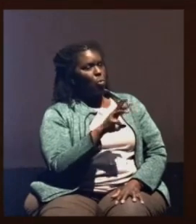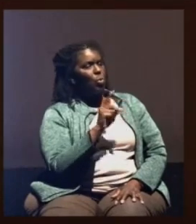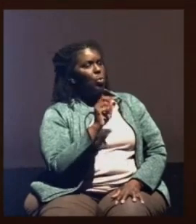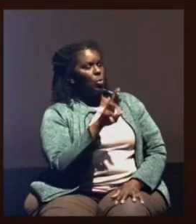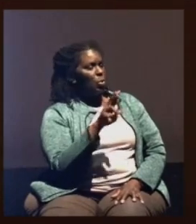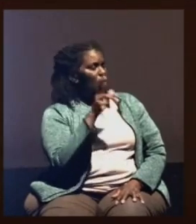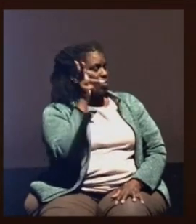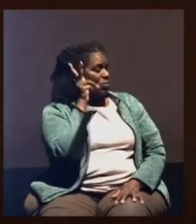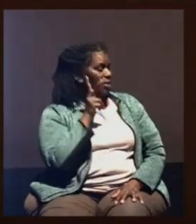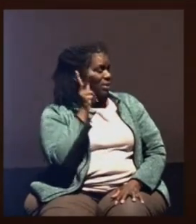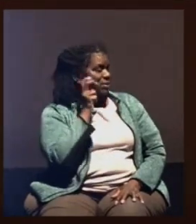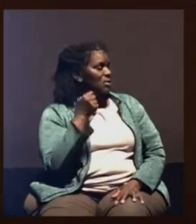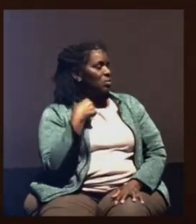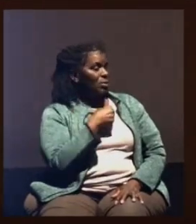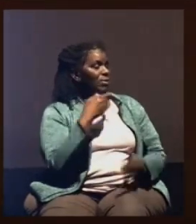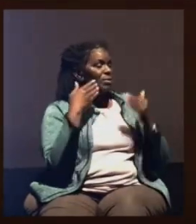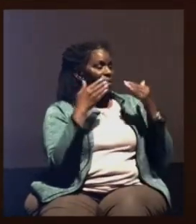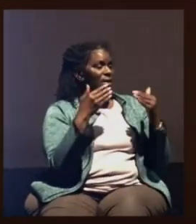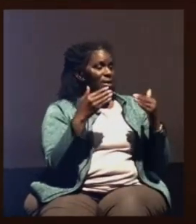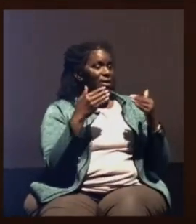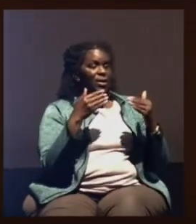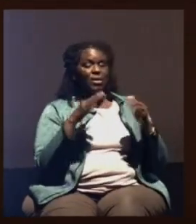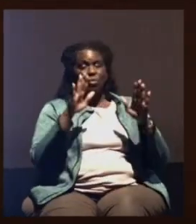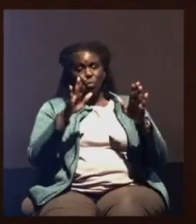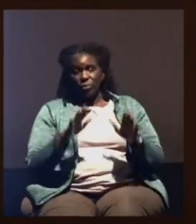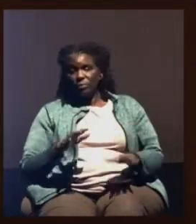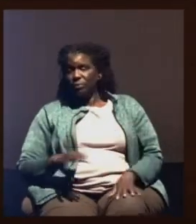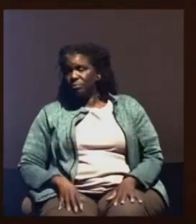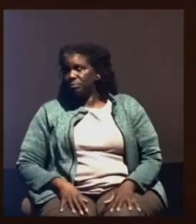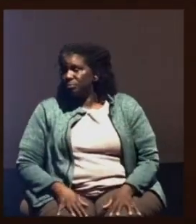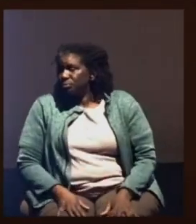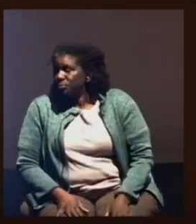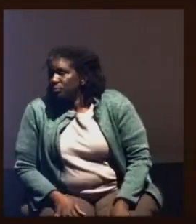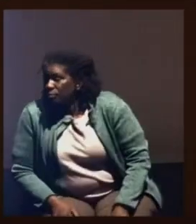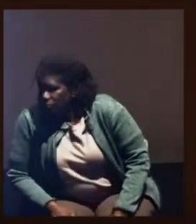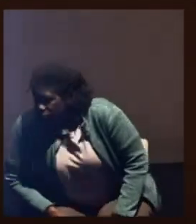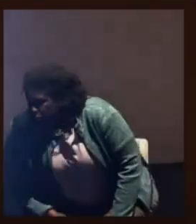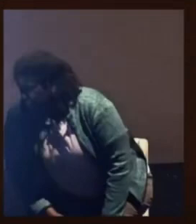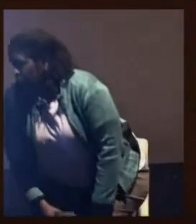with that, we want to thank you. And it's been a great day.